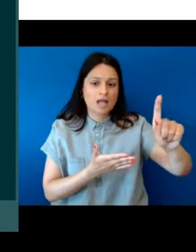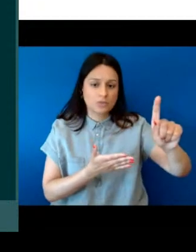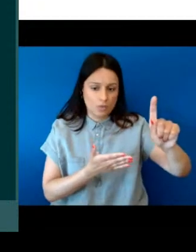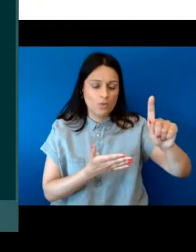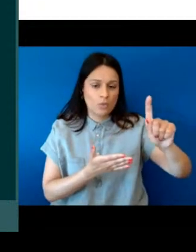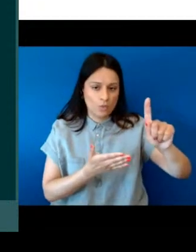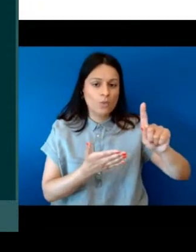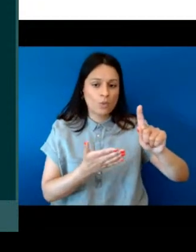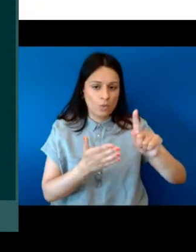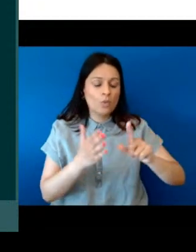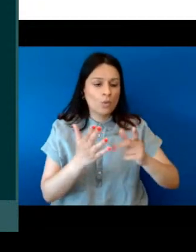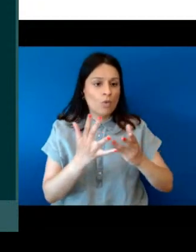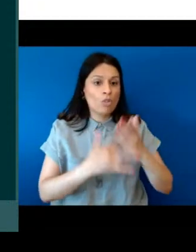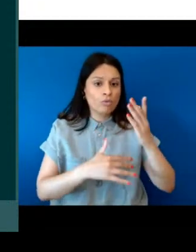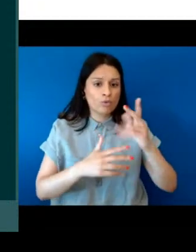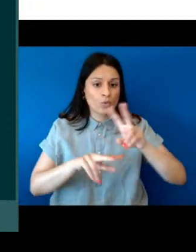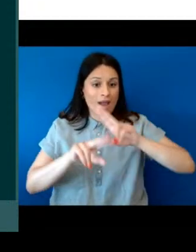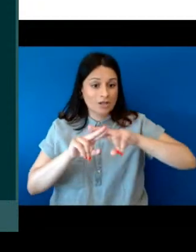hashtag